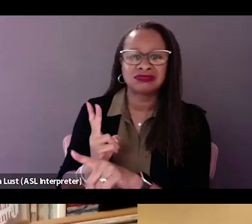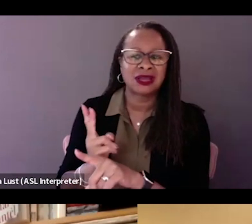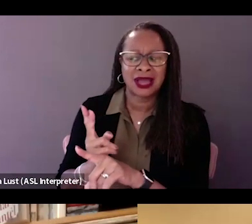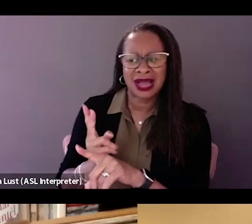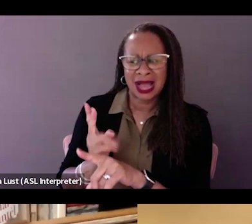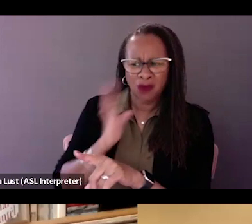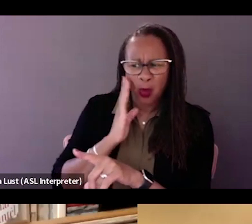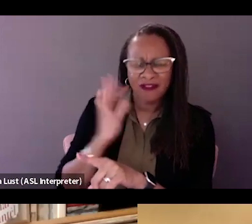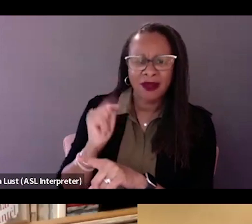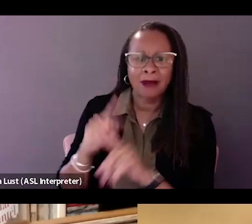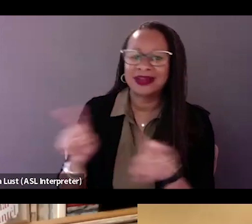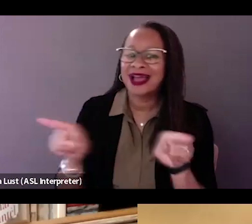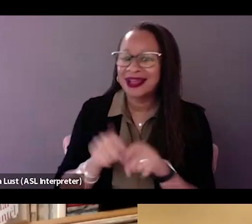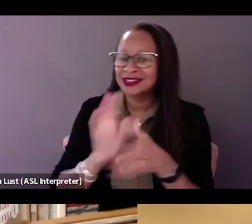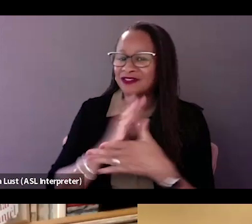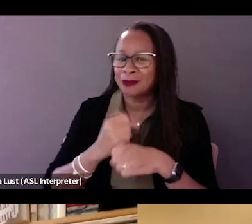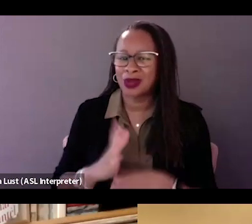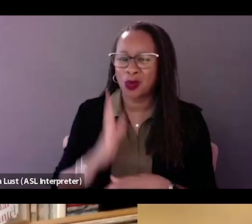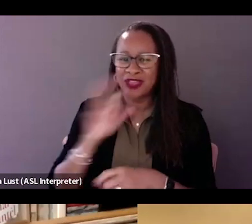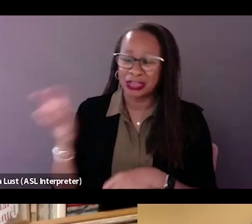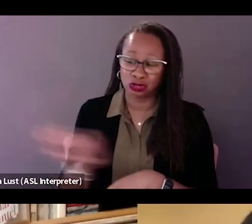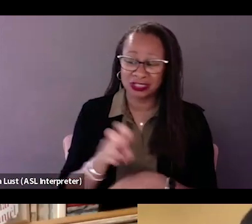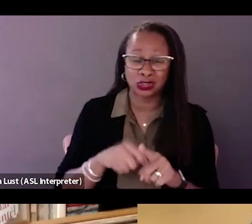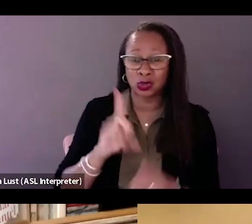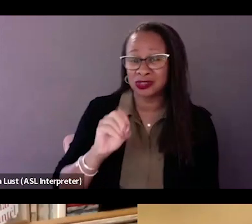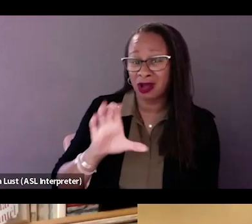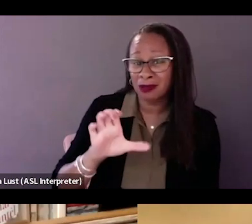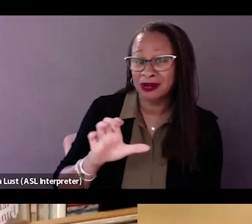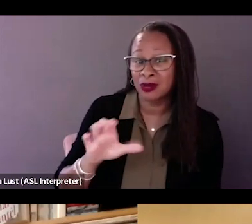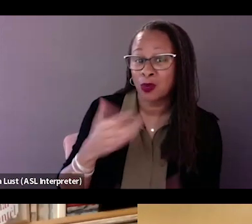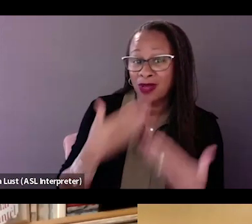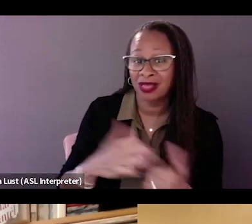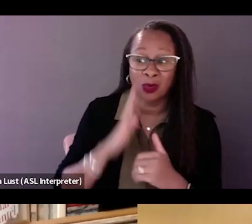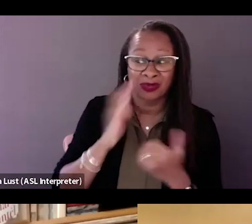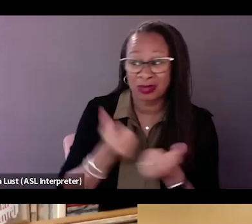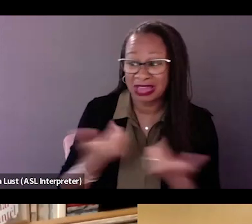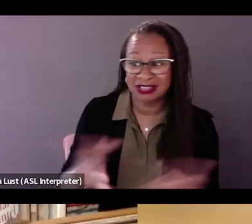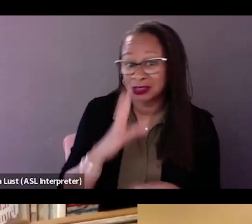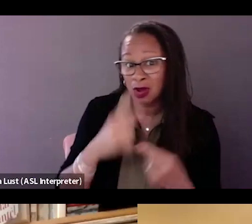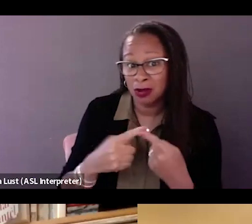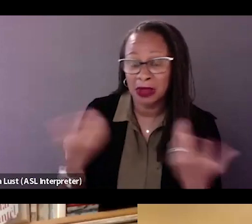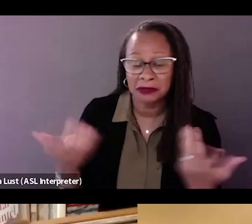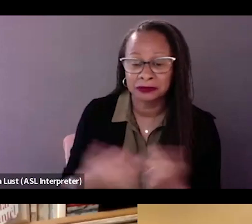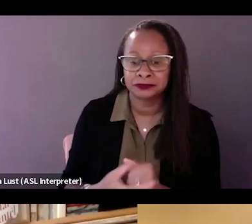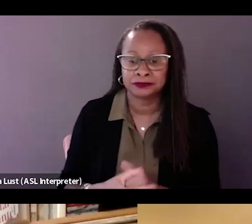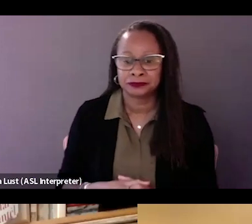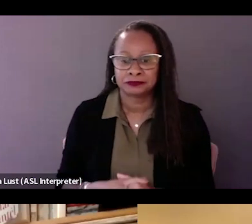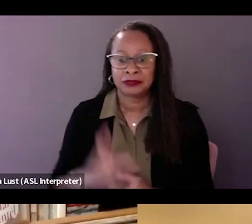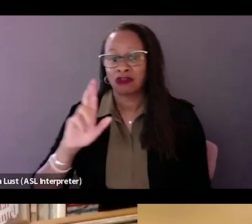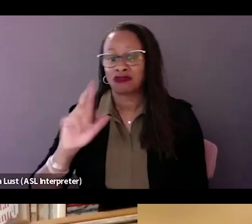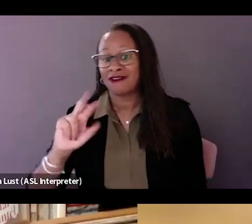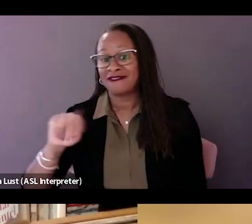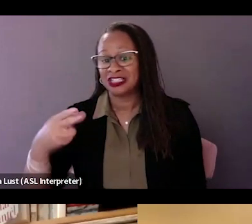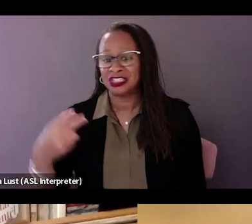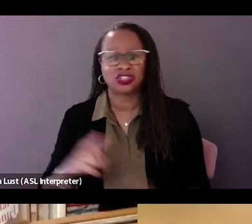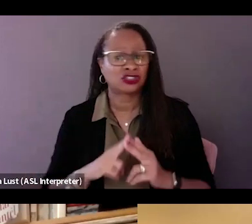you're never sure if once you begin shooting, if there will be material. Mm-hmm. And Ravish was very